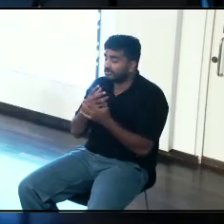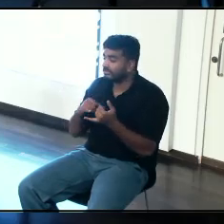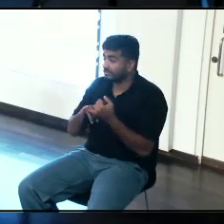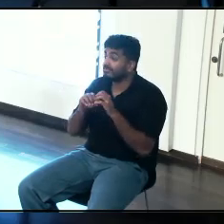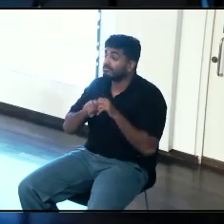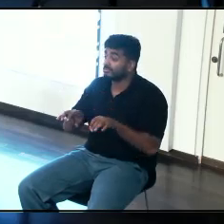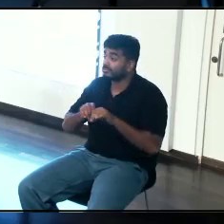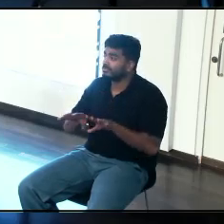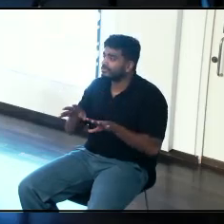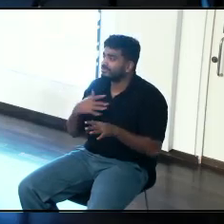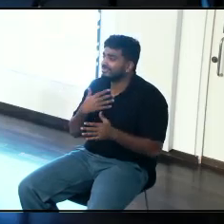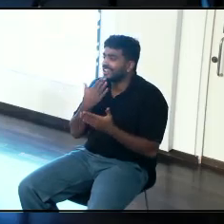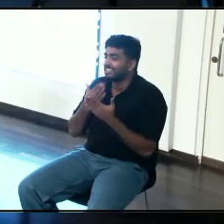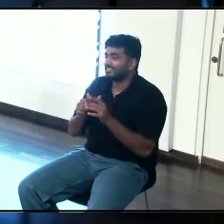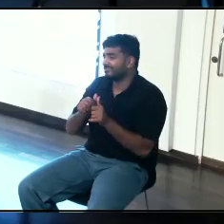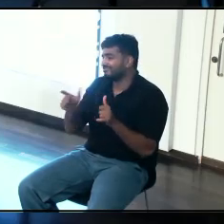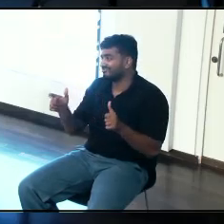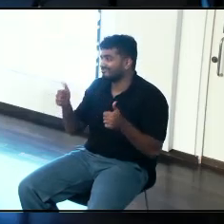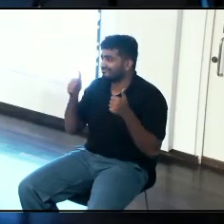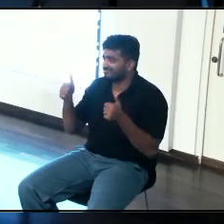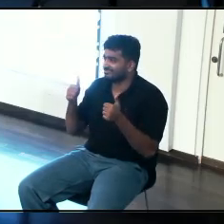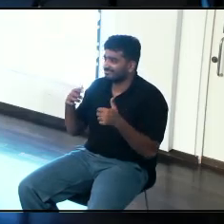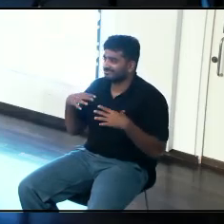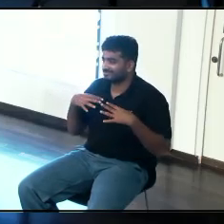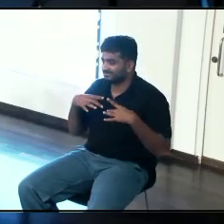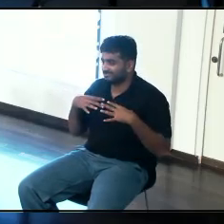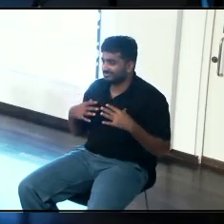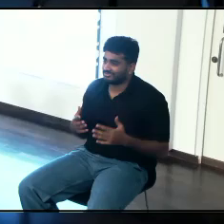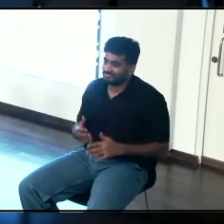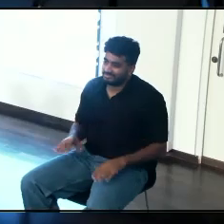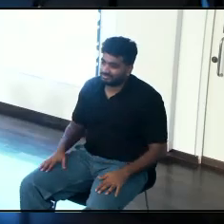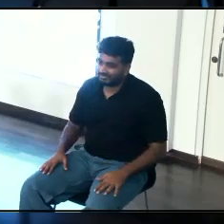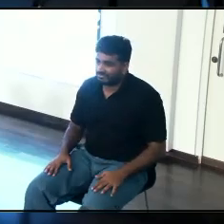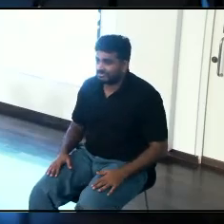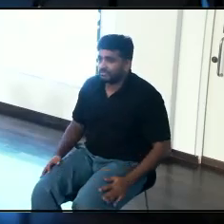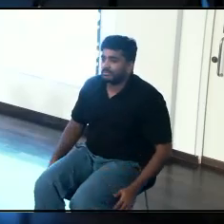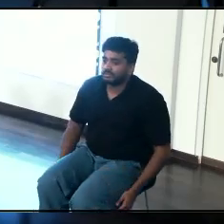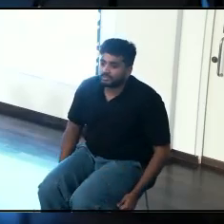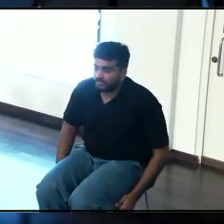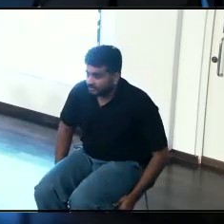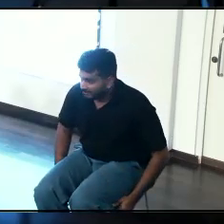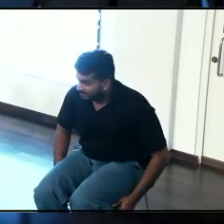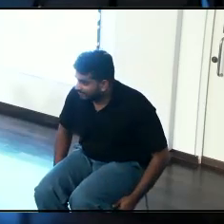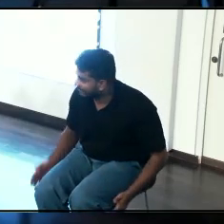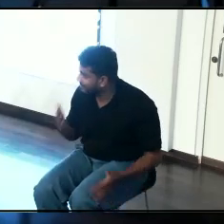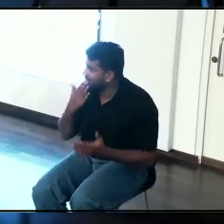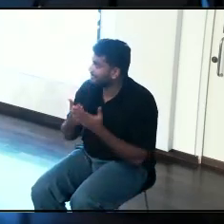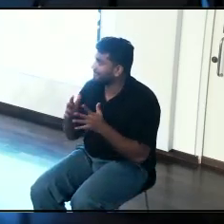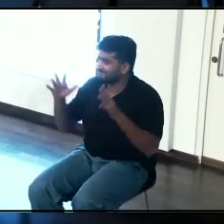So thank you and have a great weekend. Thank you, Shilpa. Thank you. Thank you for having us. Robert.